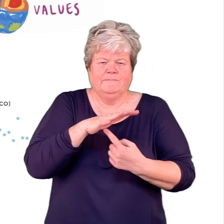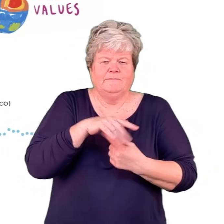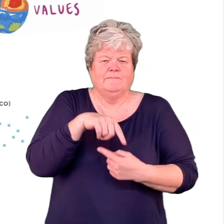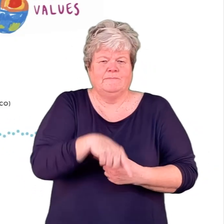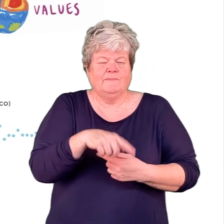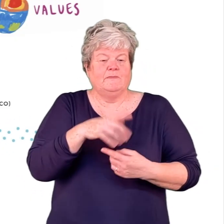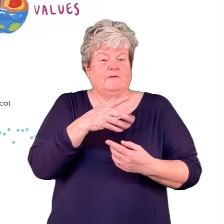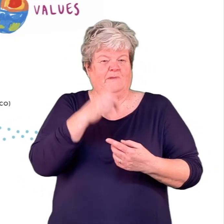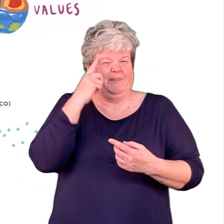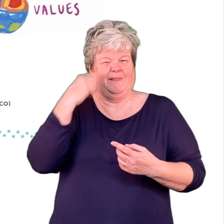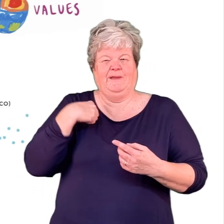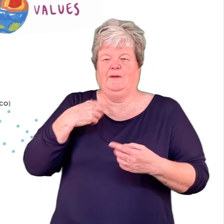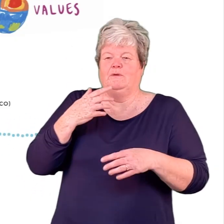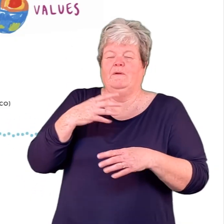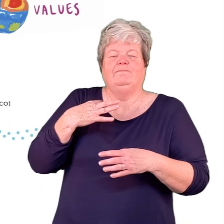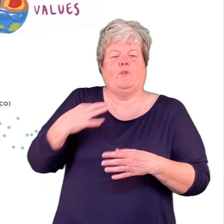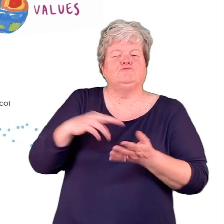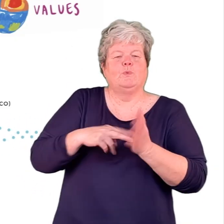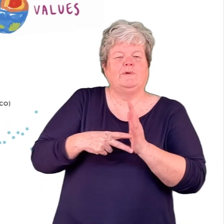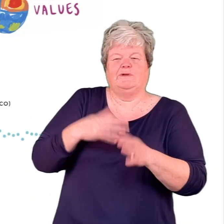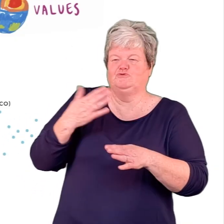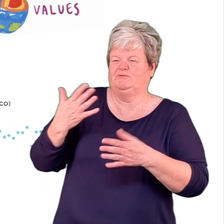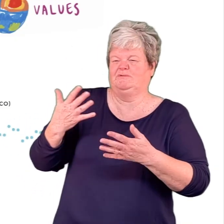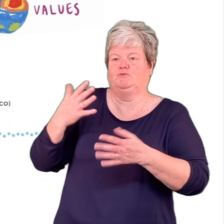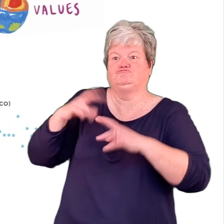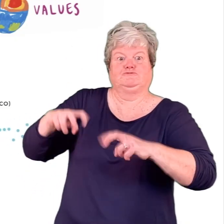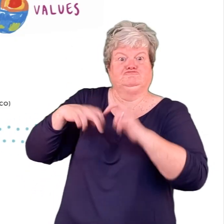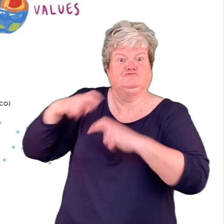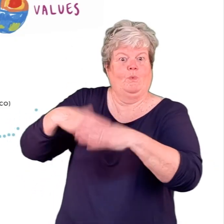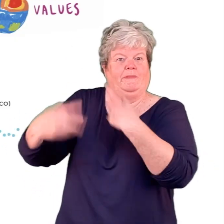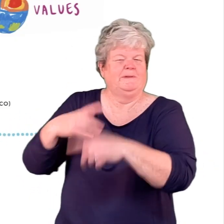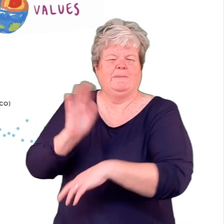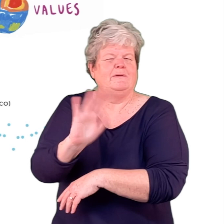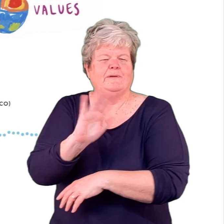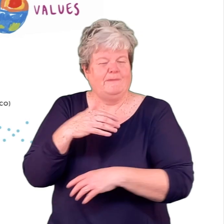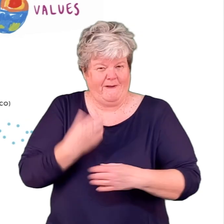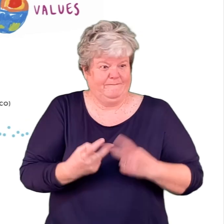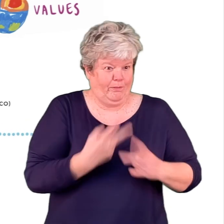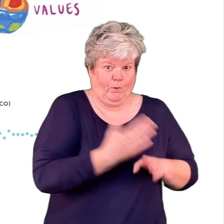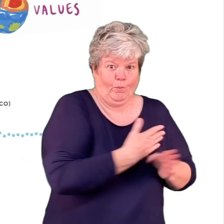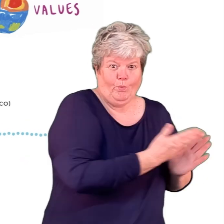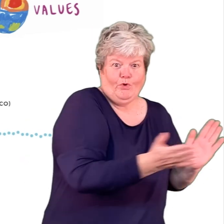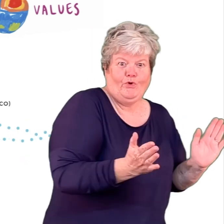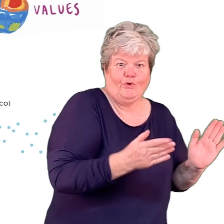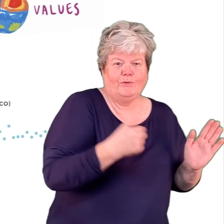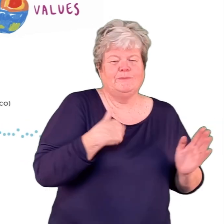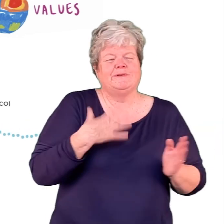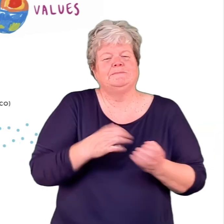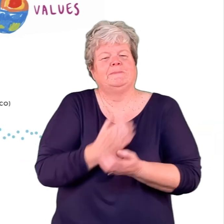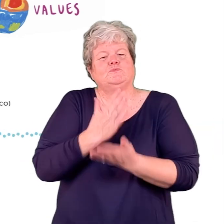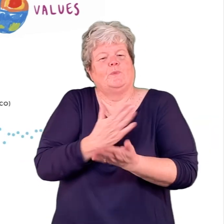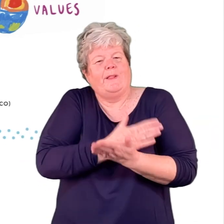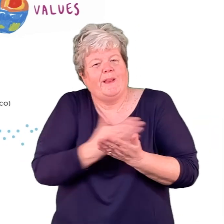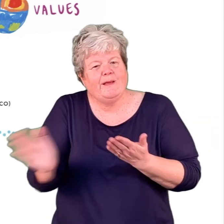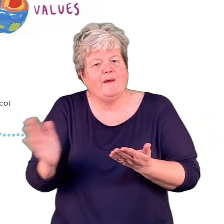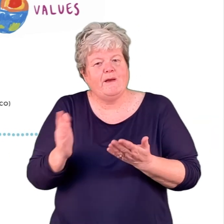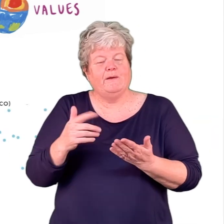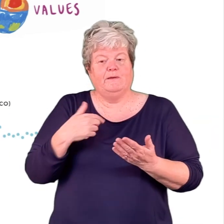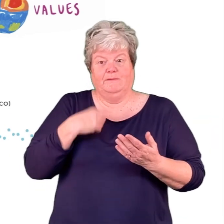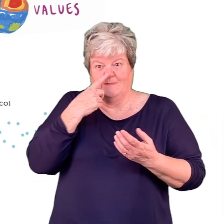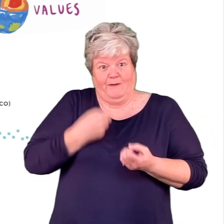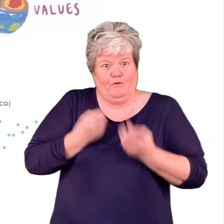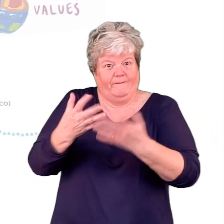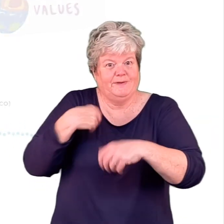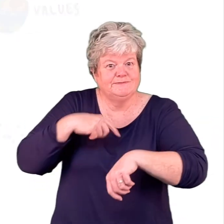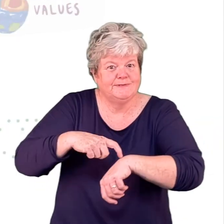usually getting involved in research is not core business, and so we need to be realistic ourselves about how much time we